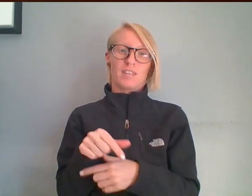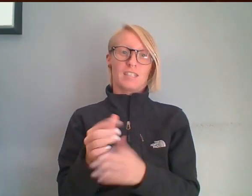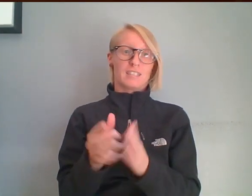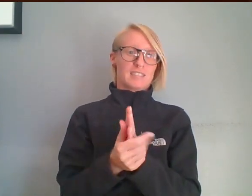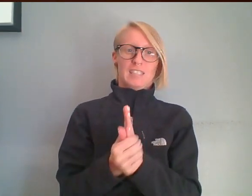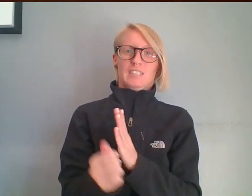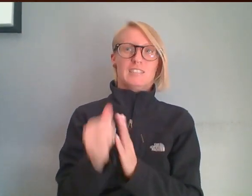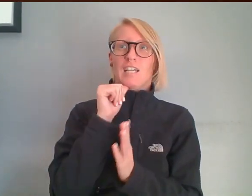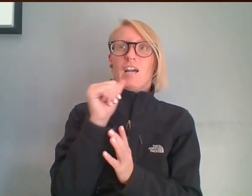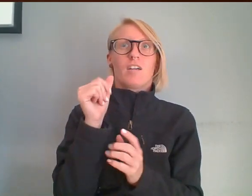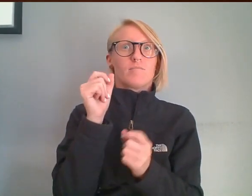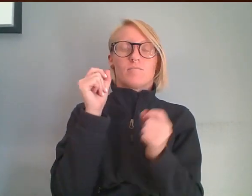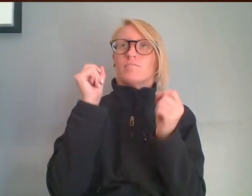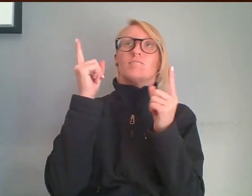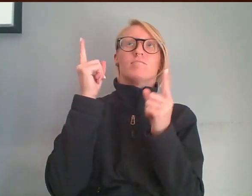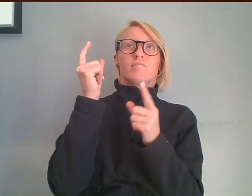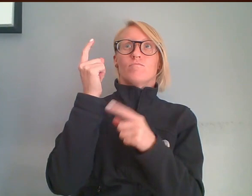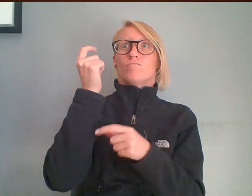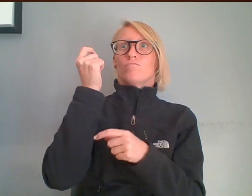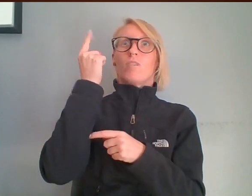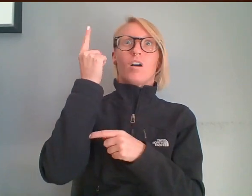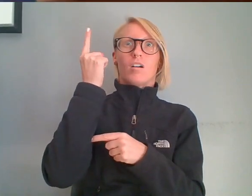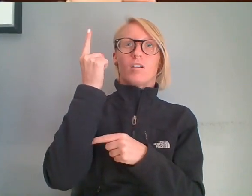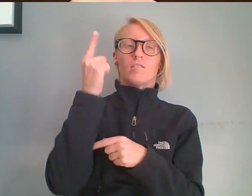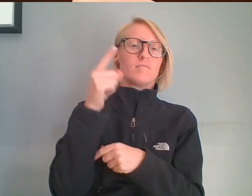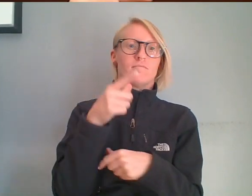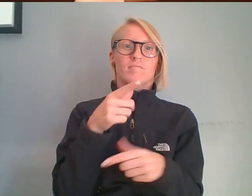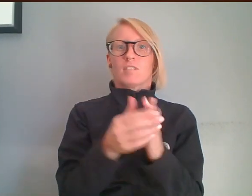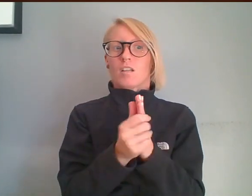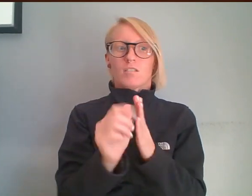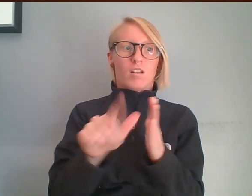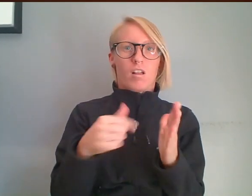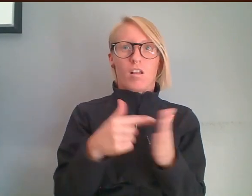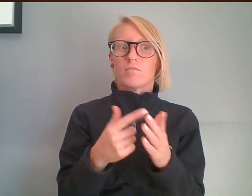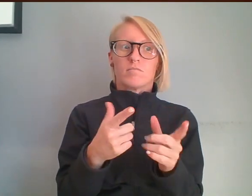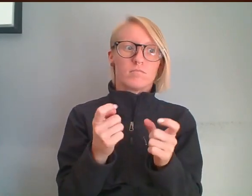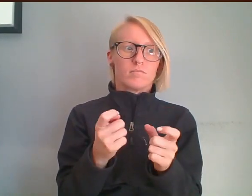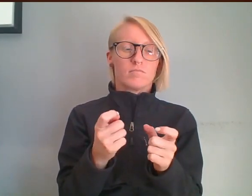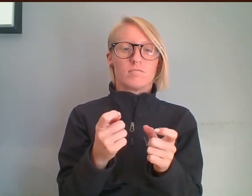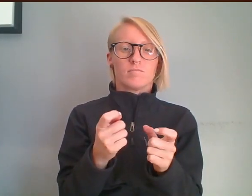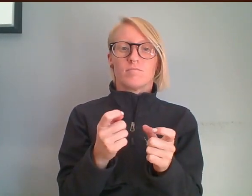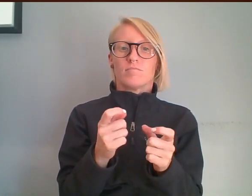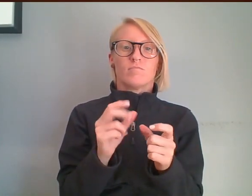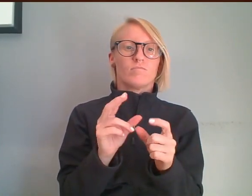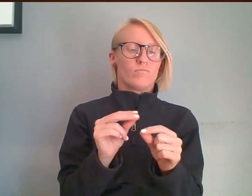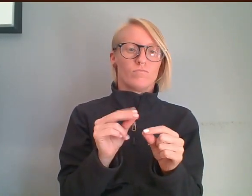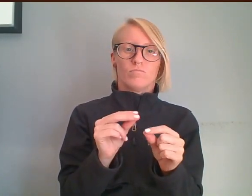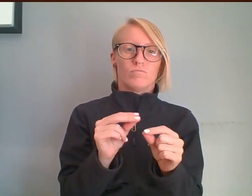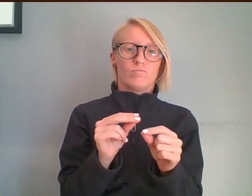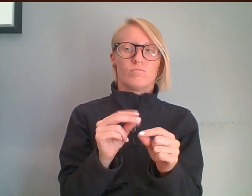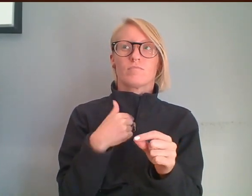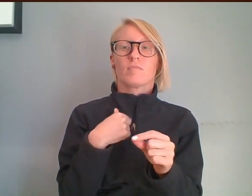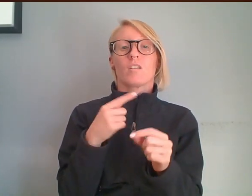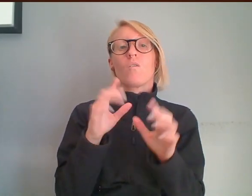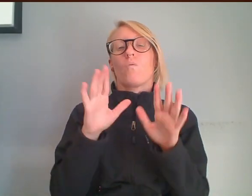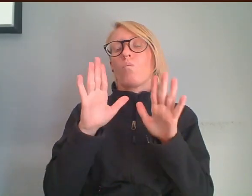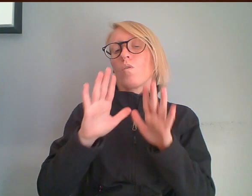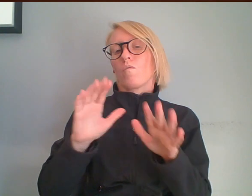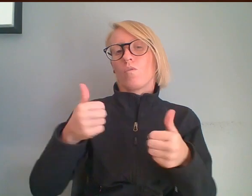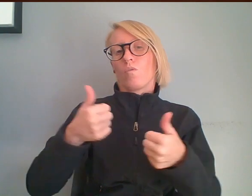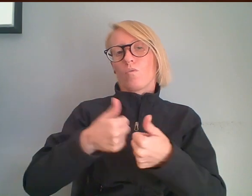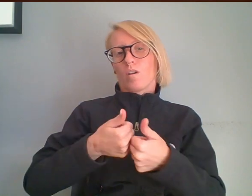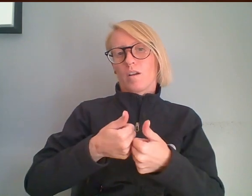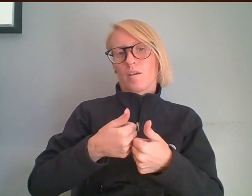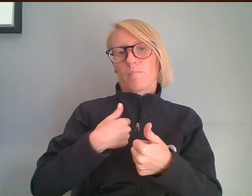are not like a light switch. It's not like you learn these skills and then all of a sudden you can execute on them. This is a wonderful game. This